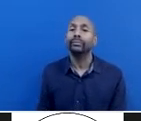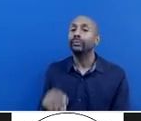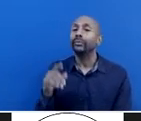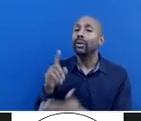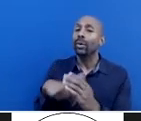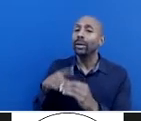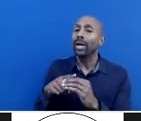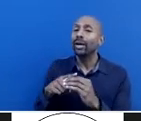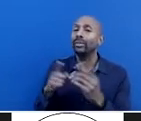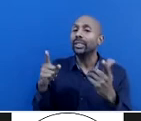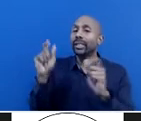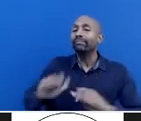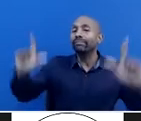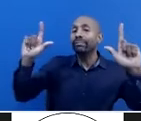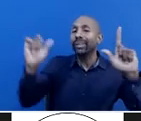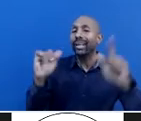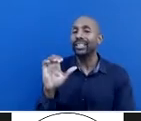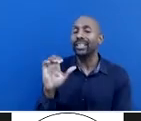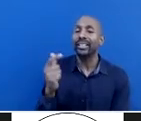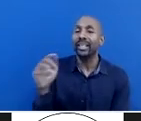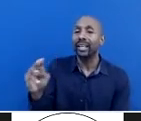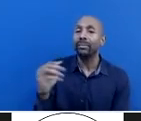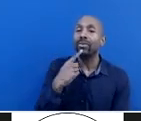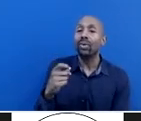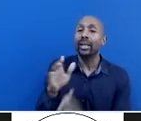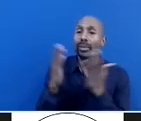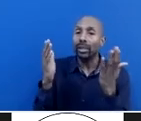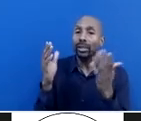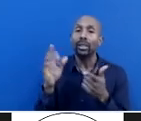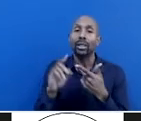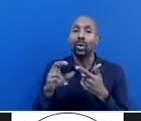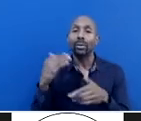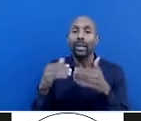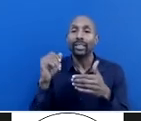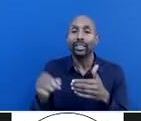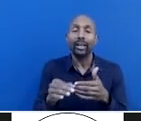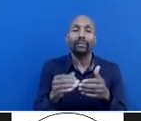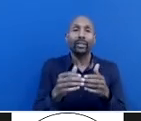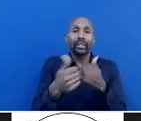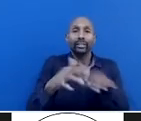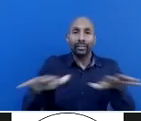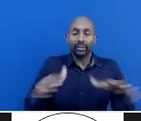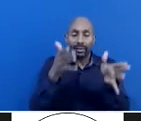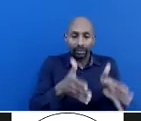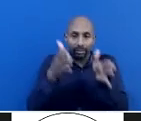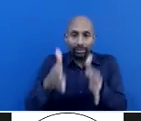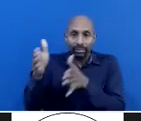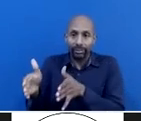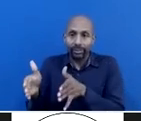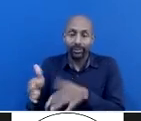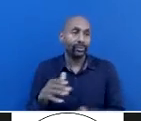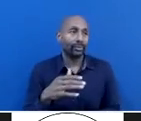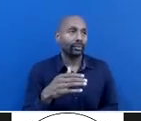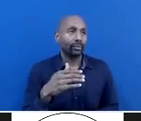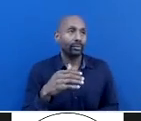like the process of individuation, like that kind of collective unconscious sort of thing? Like, I don't know CGM's Red Book.